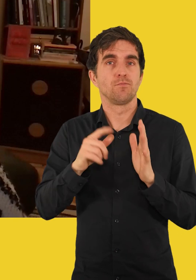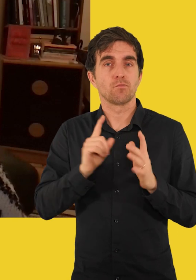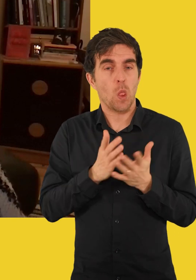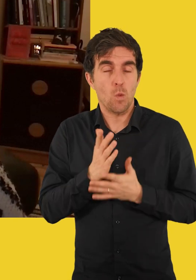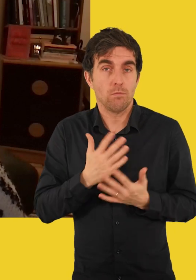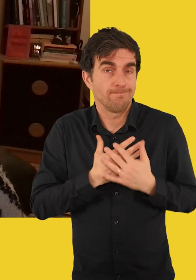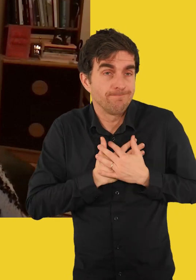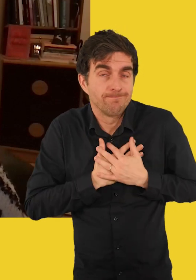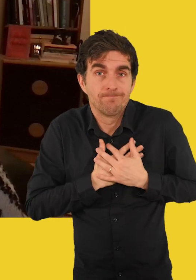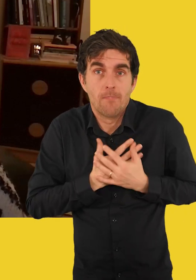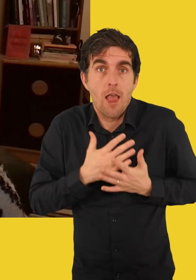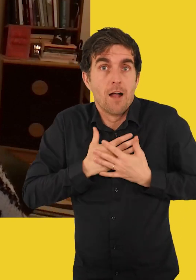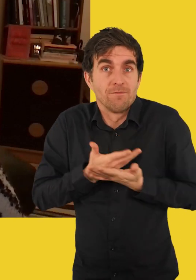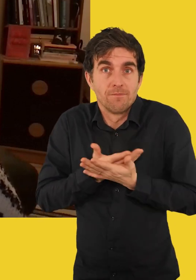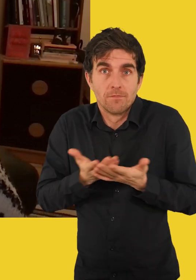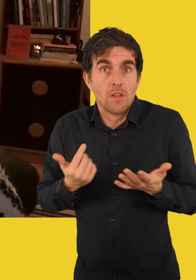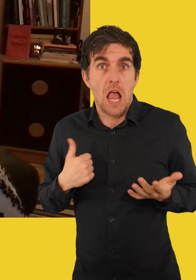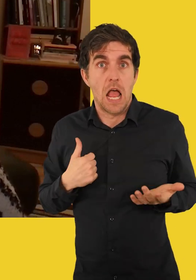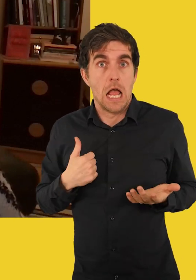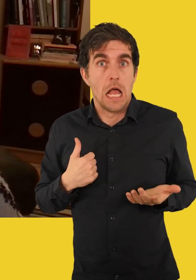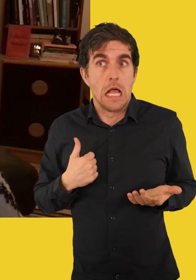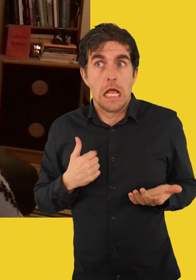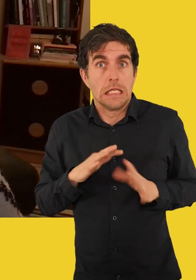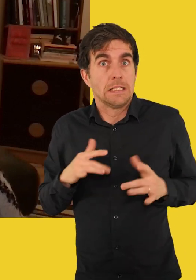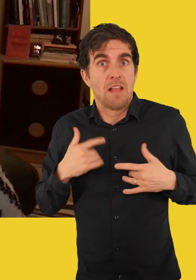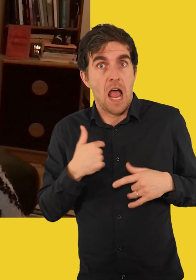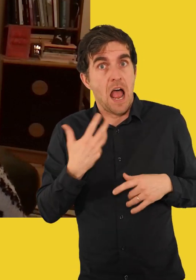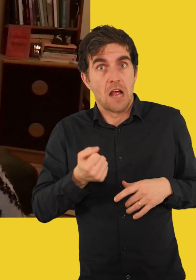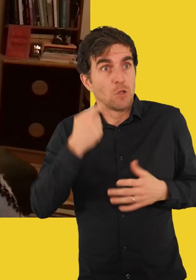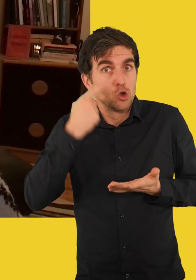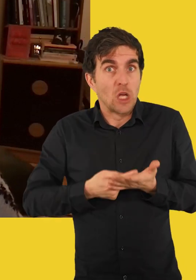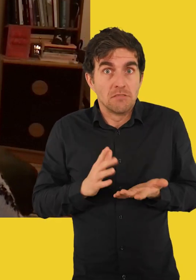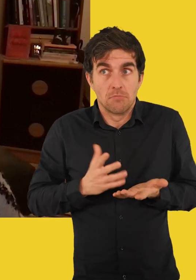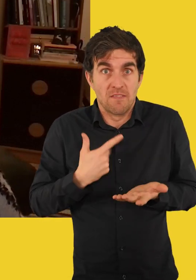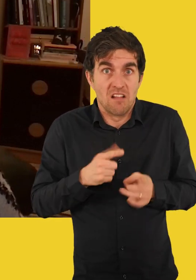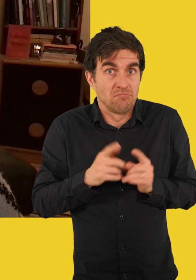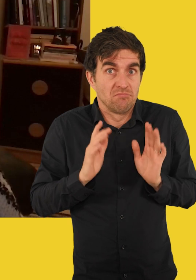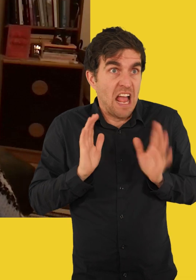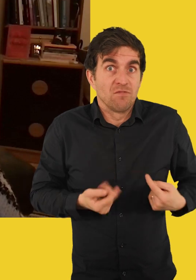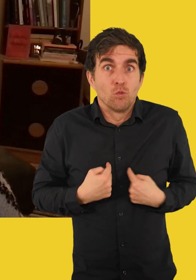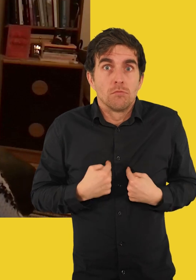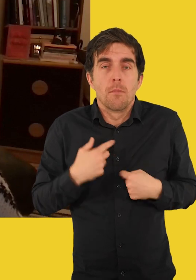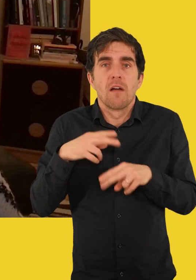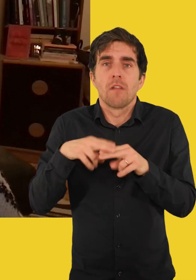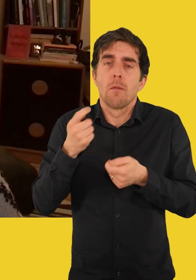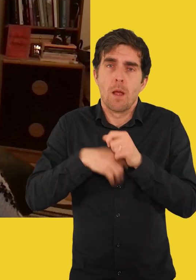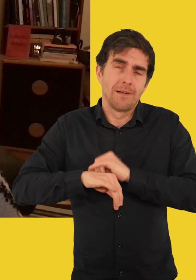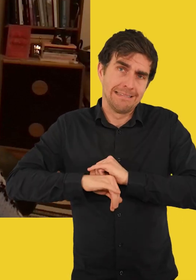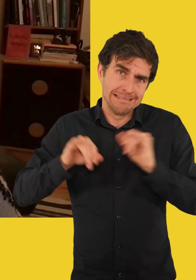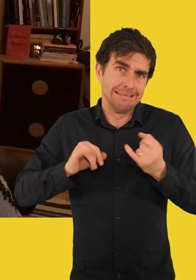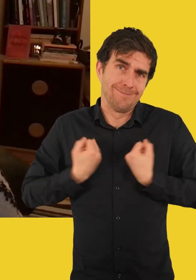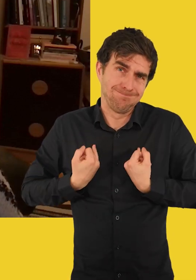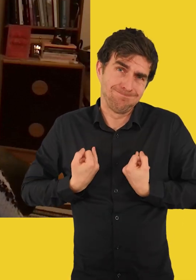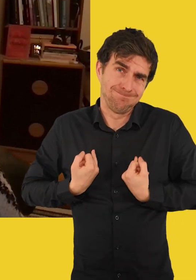through care of loved ones. So partly I didn't really have a choice. So when my dad